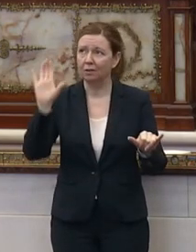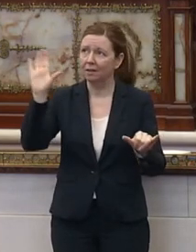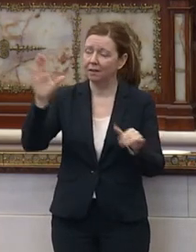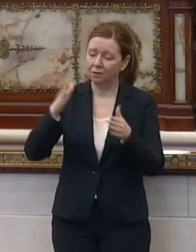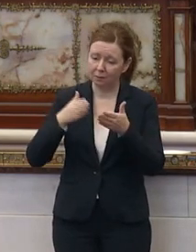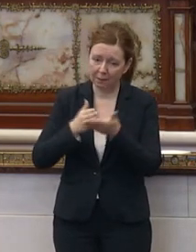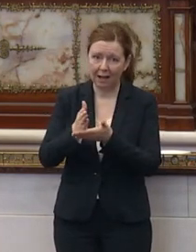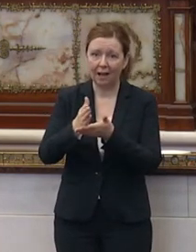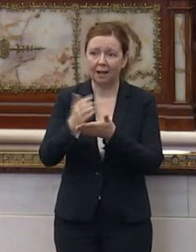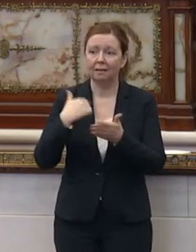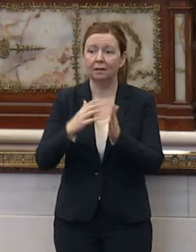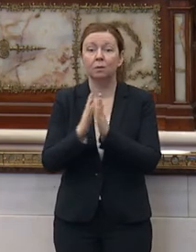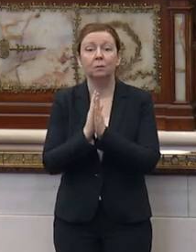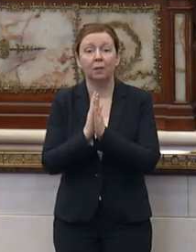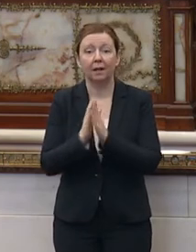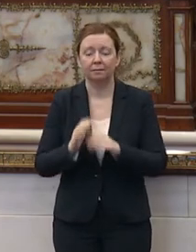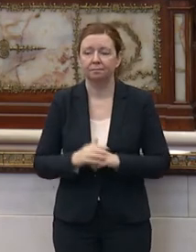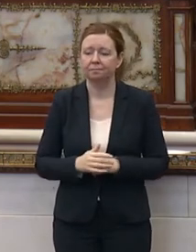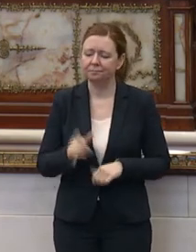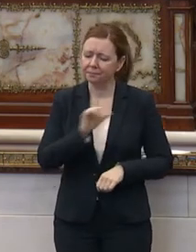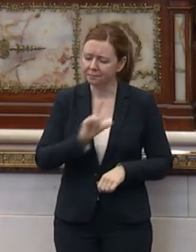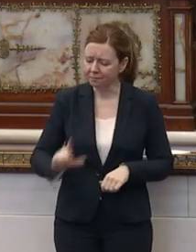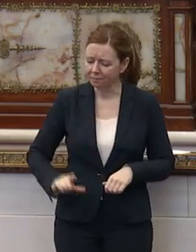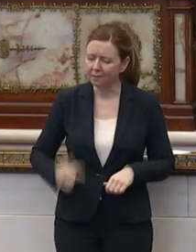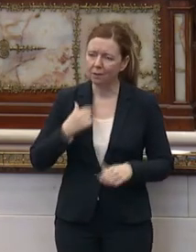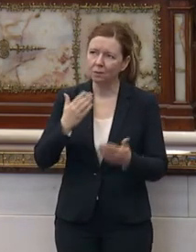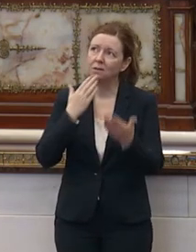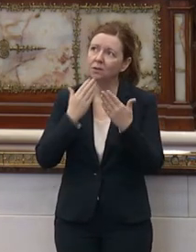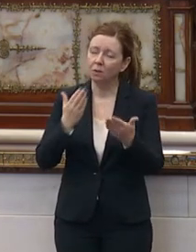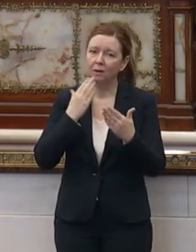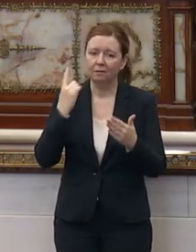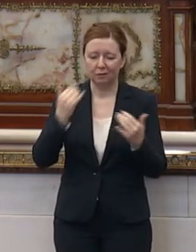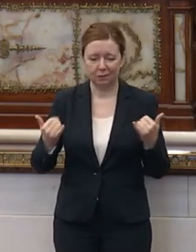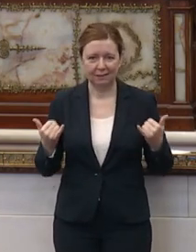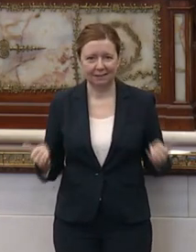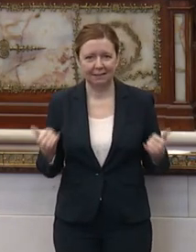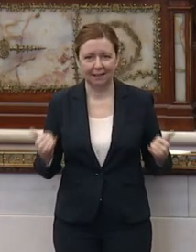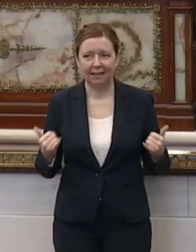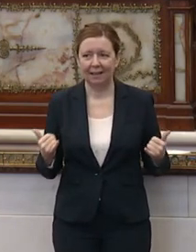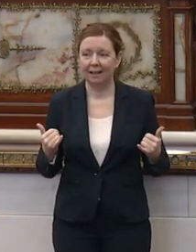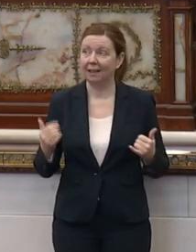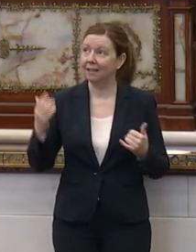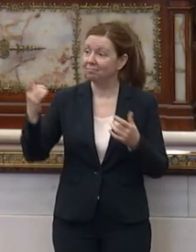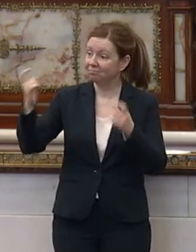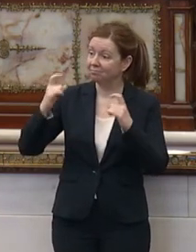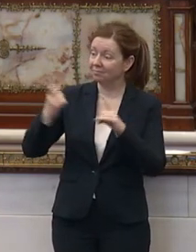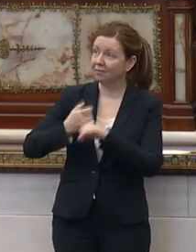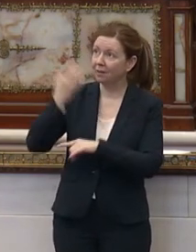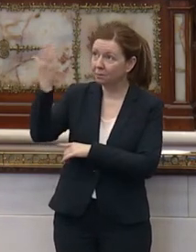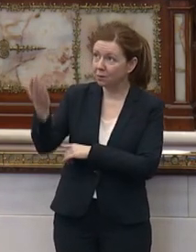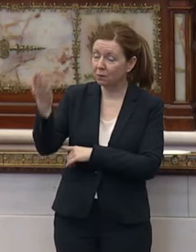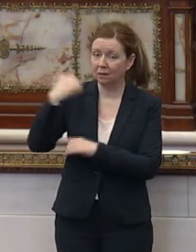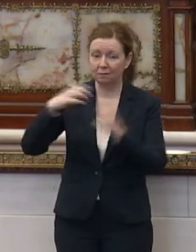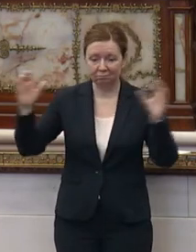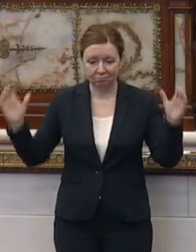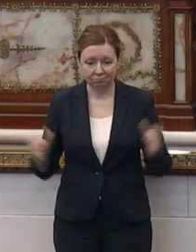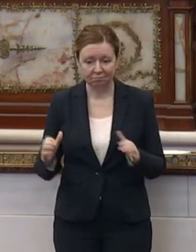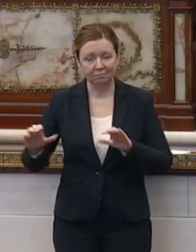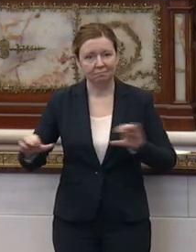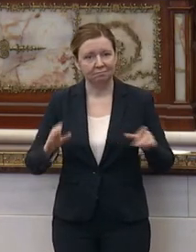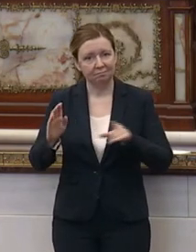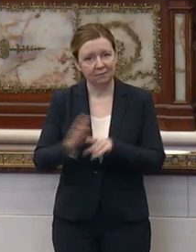we pray. Lord, we are so grateful for this day ordained by you that we would gather to conduct the